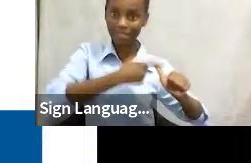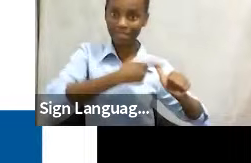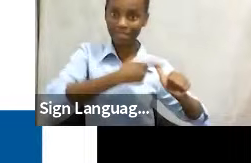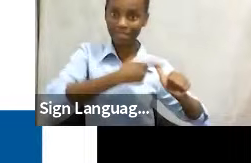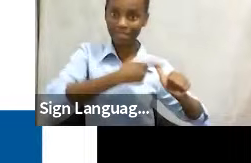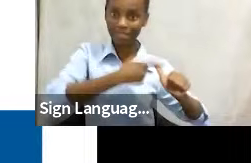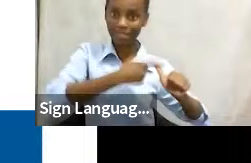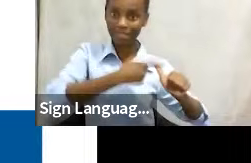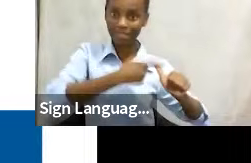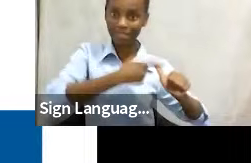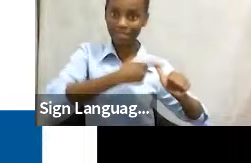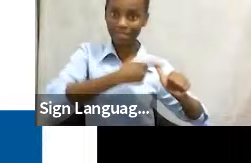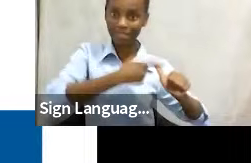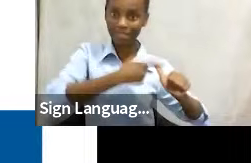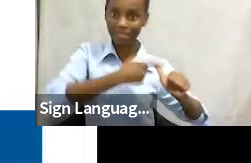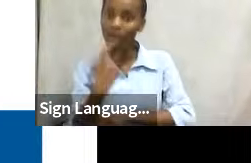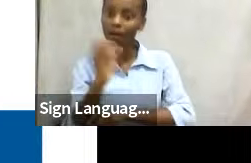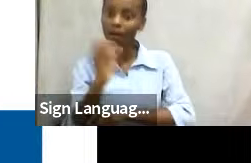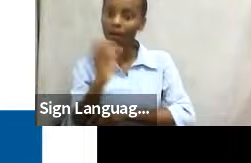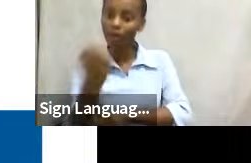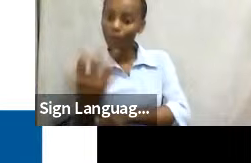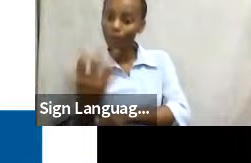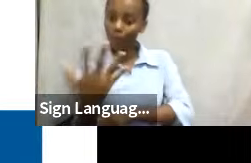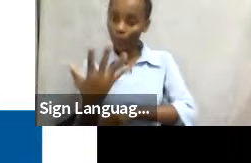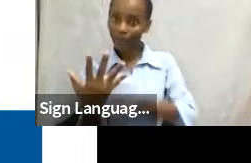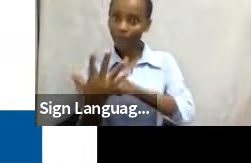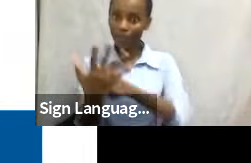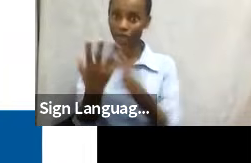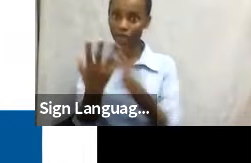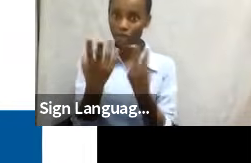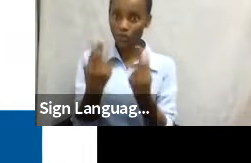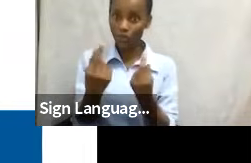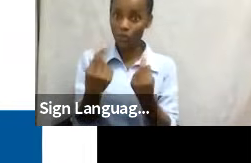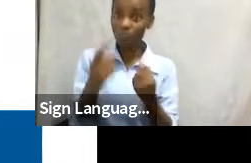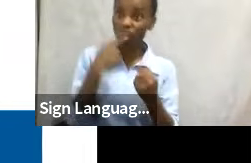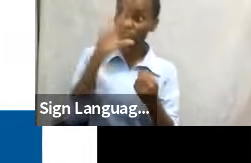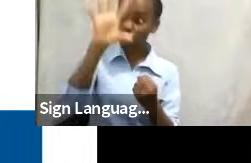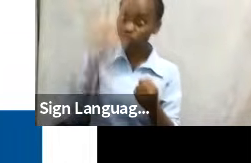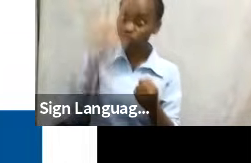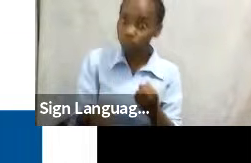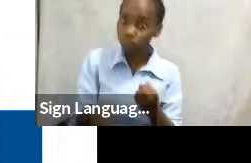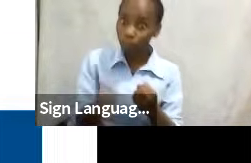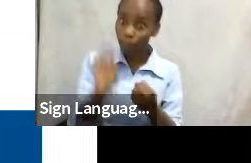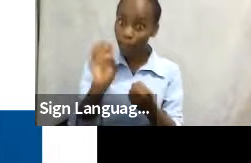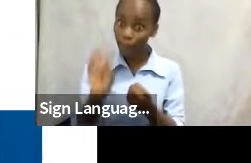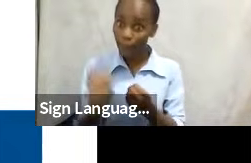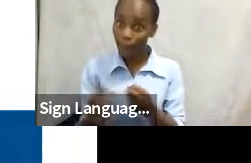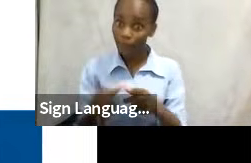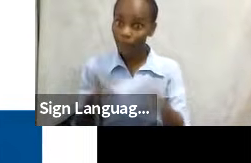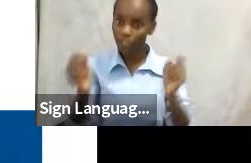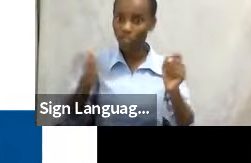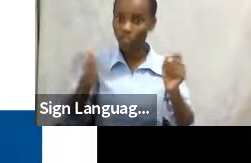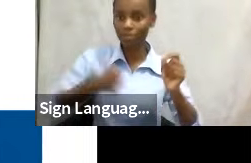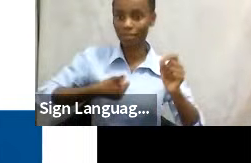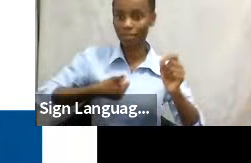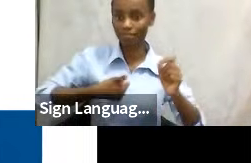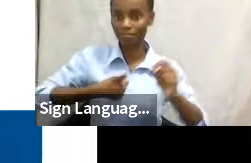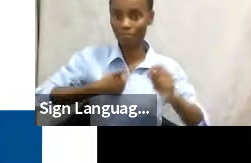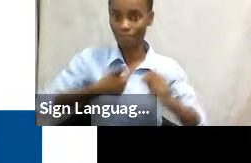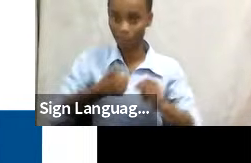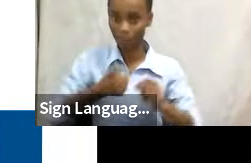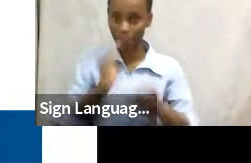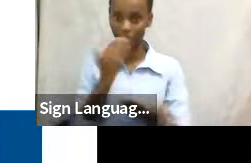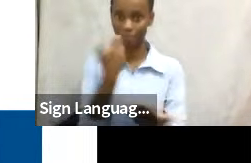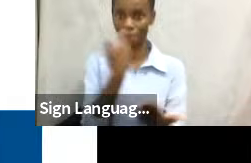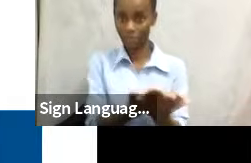edit, complete, and submit to SARS. Once accepted, you'll be taken back to the return search page. On the 2020